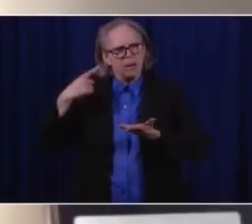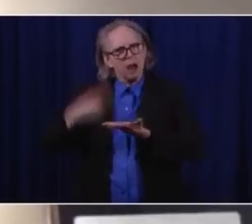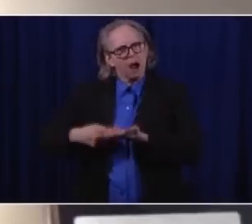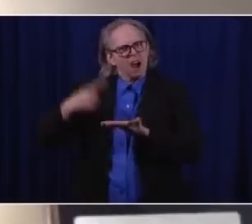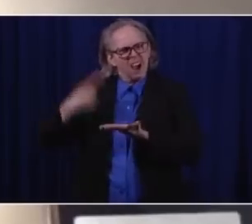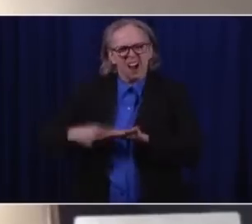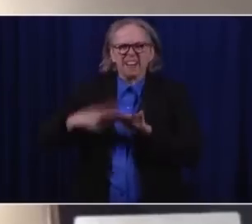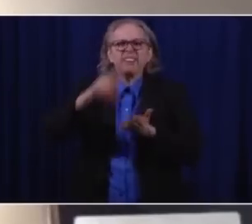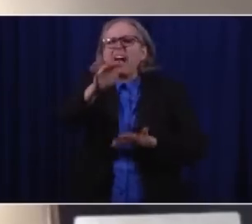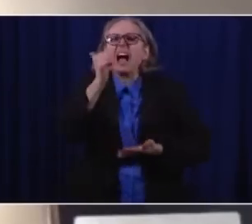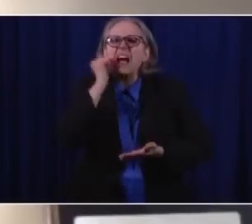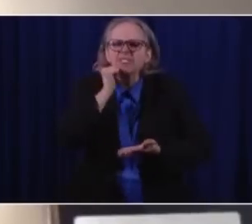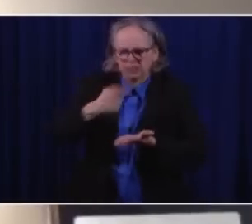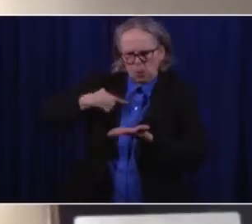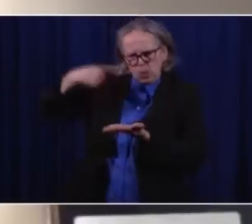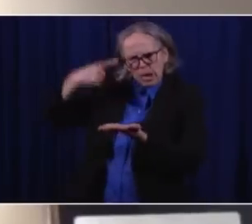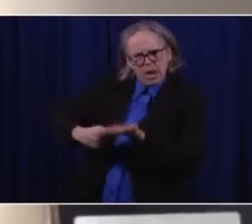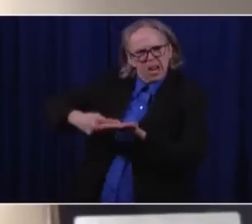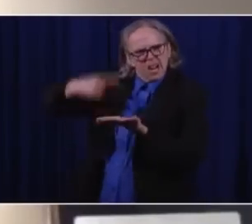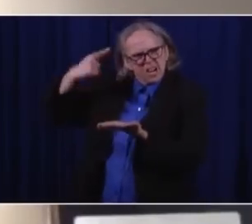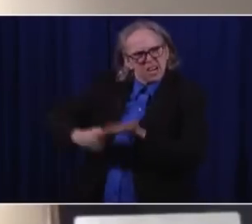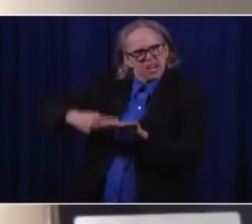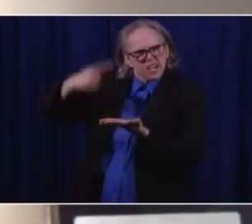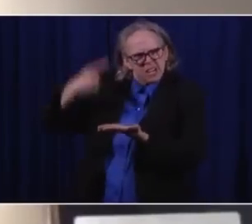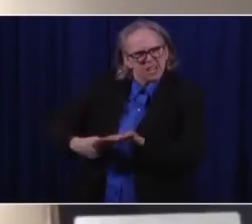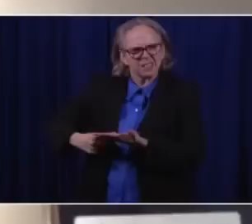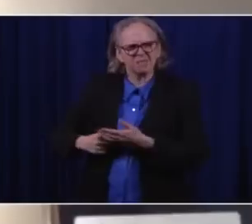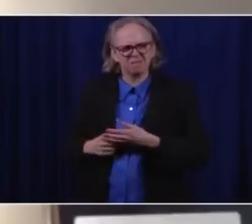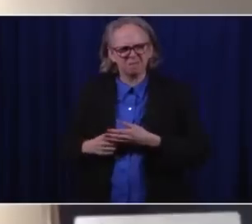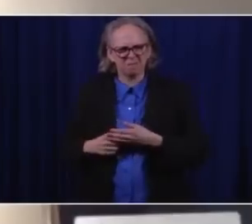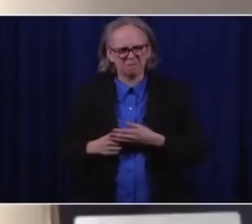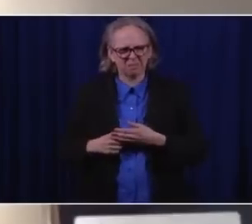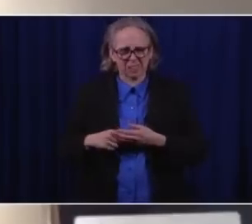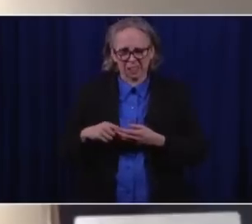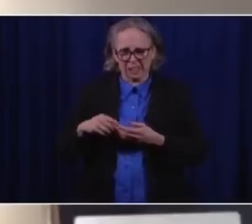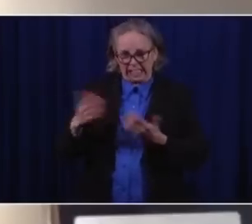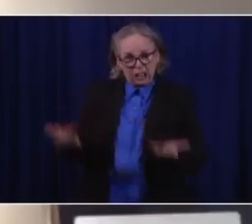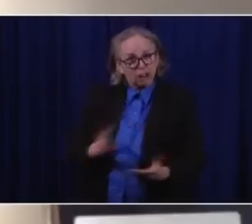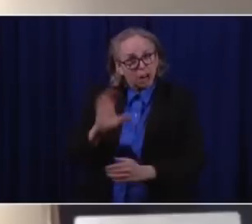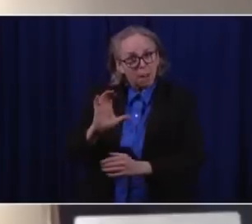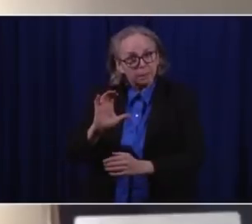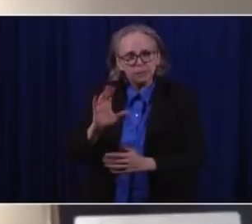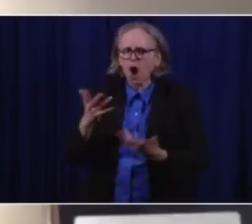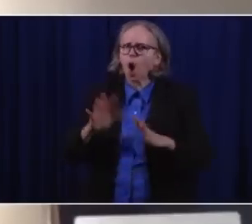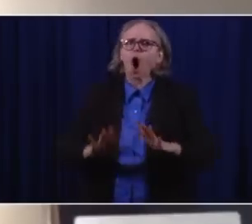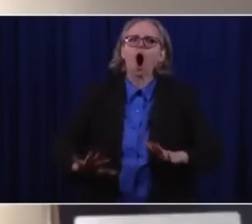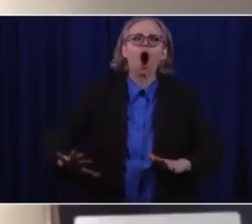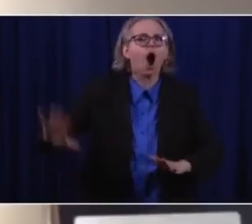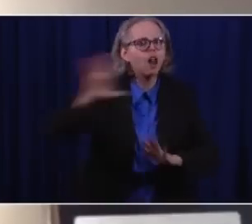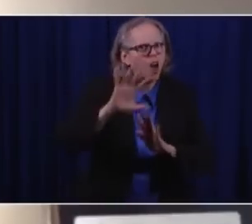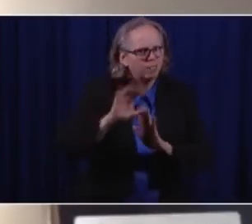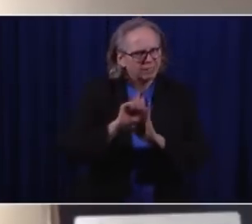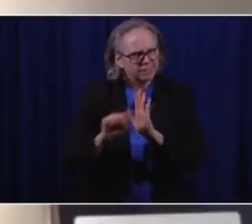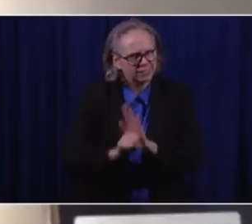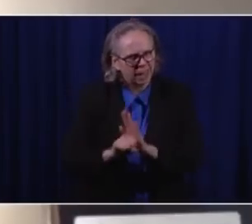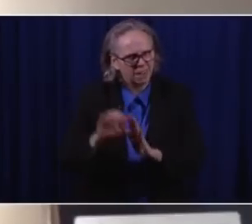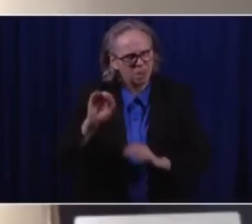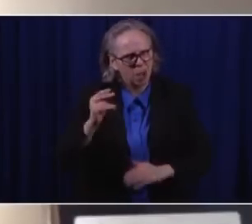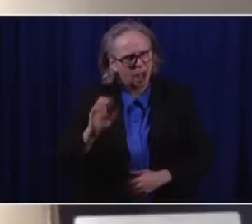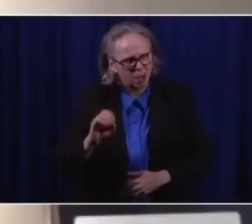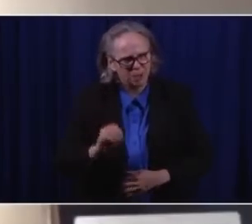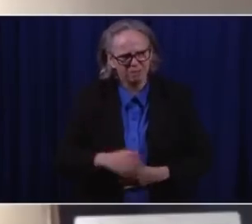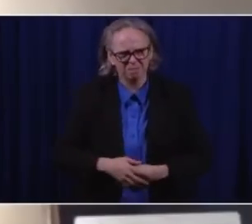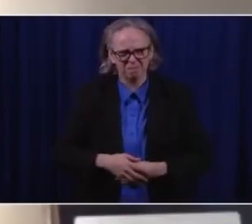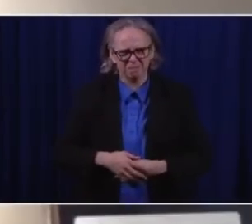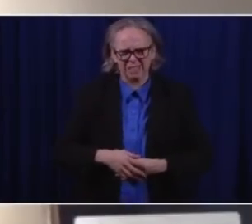and other health systems in Columbus and around the state will, you know, pull that trigger, I believe, when